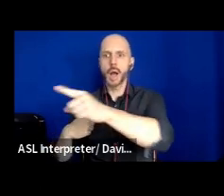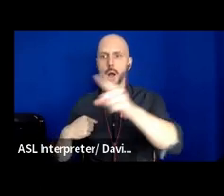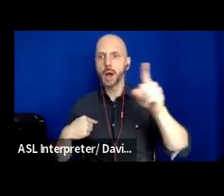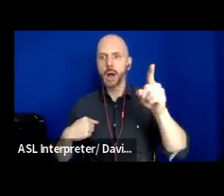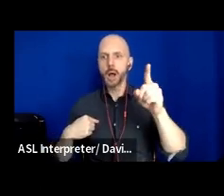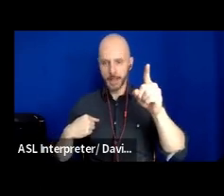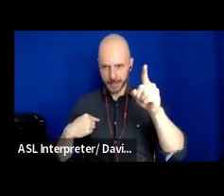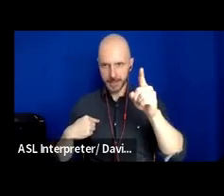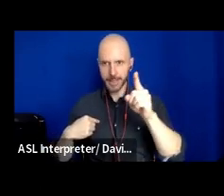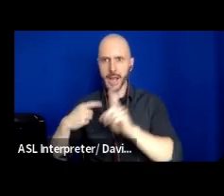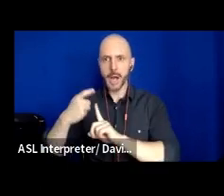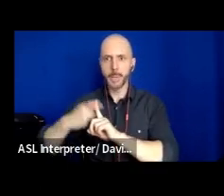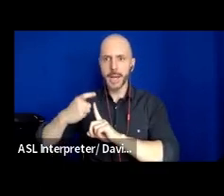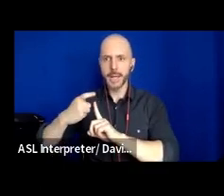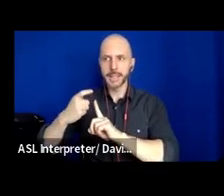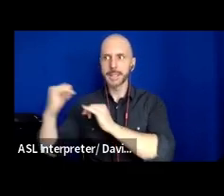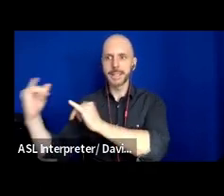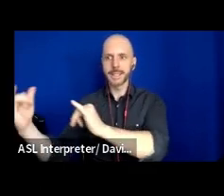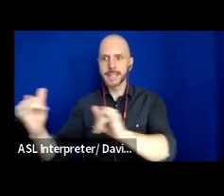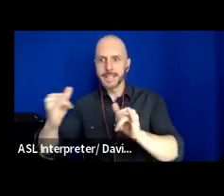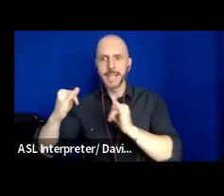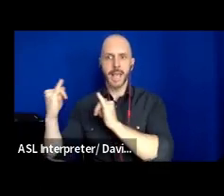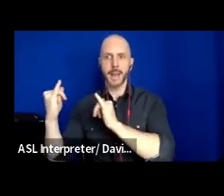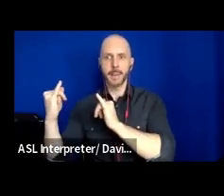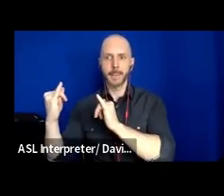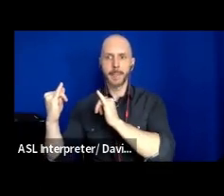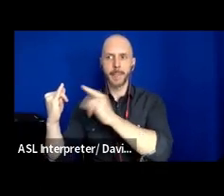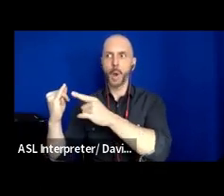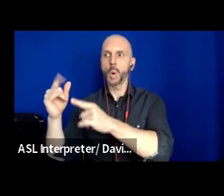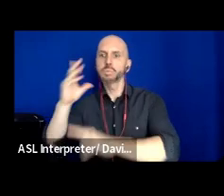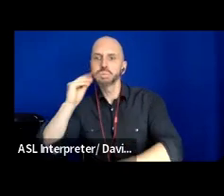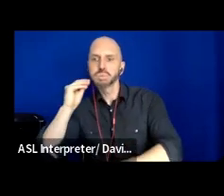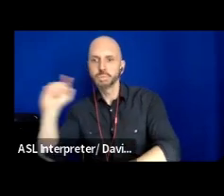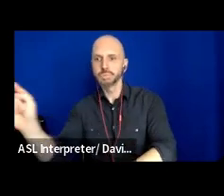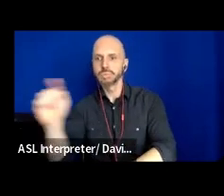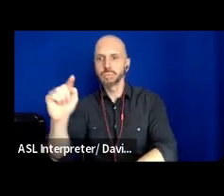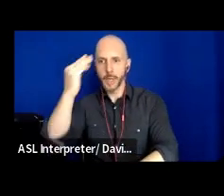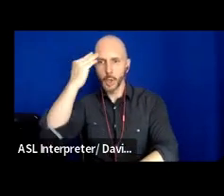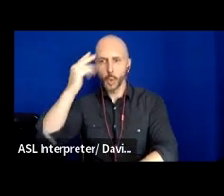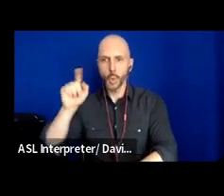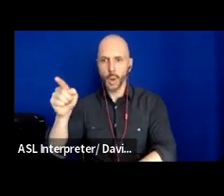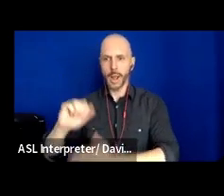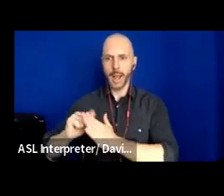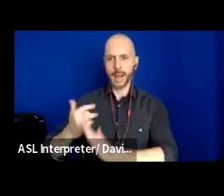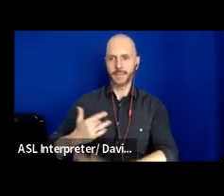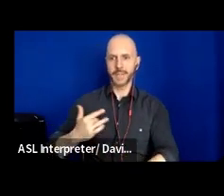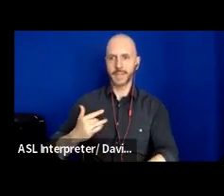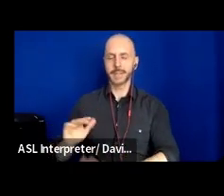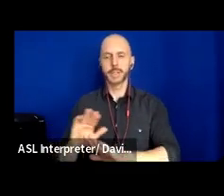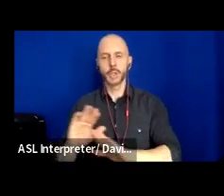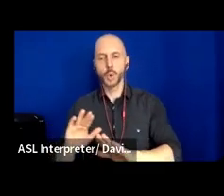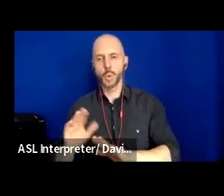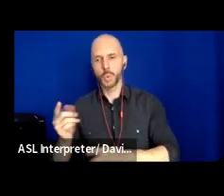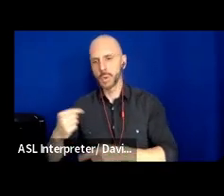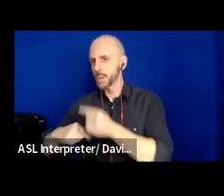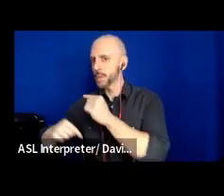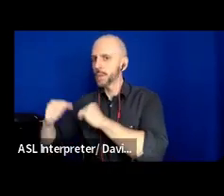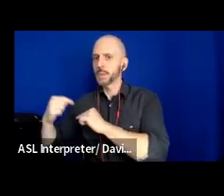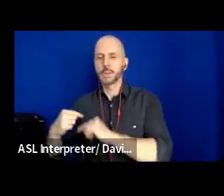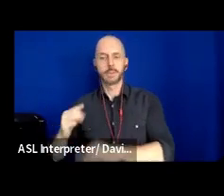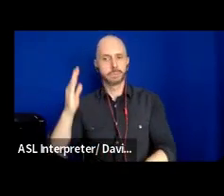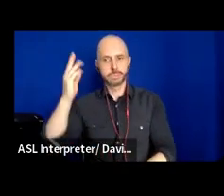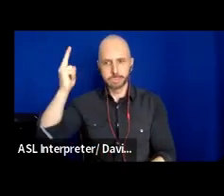calls it, we're swimming in the stew of the history that we're just talking about now. And some of it has stuck on a number of us. And so there's a ways in